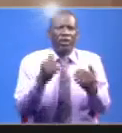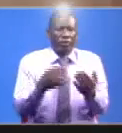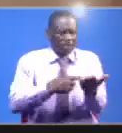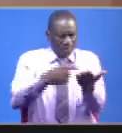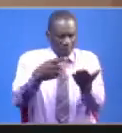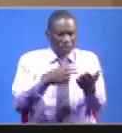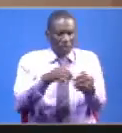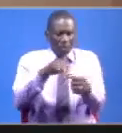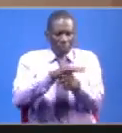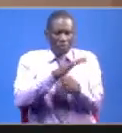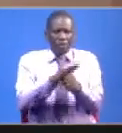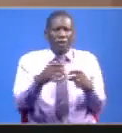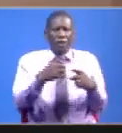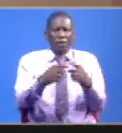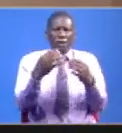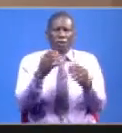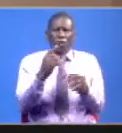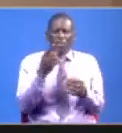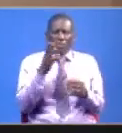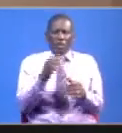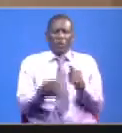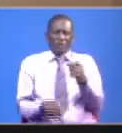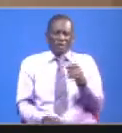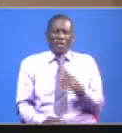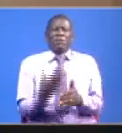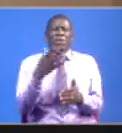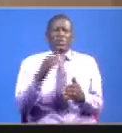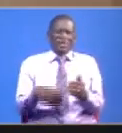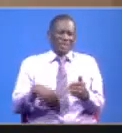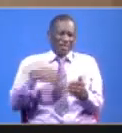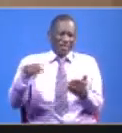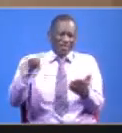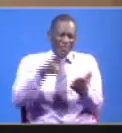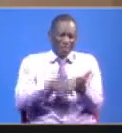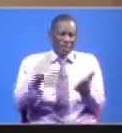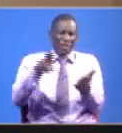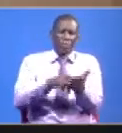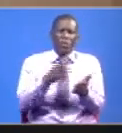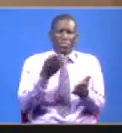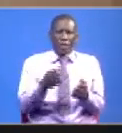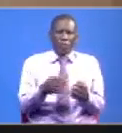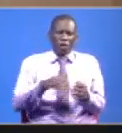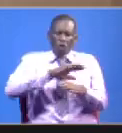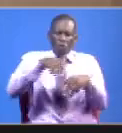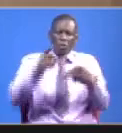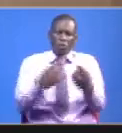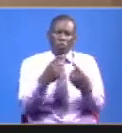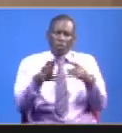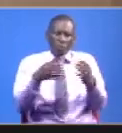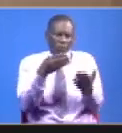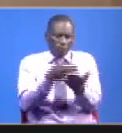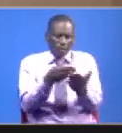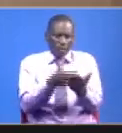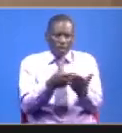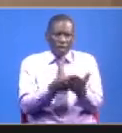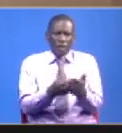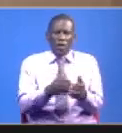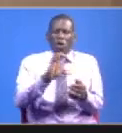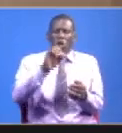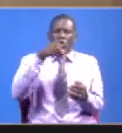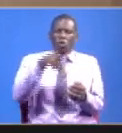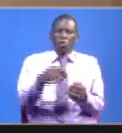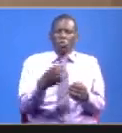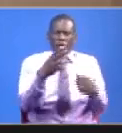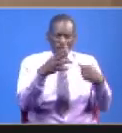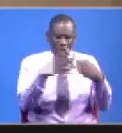busy. However, the one thing that keeps coming up over and over, over and over with everyone is finance, because COP29 has been